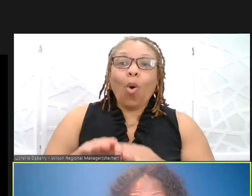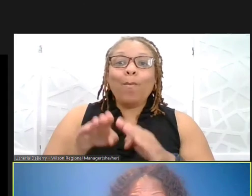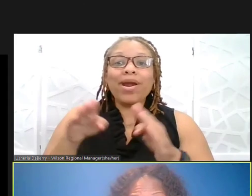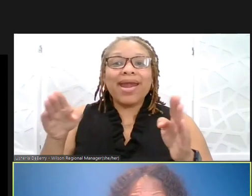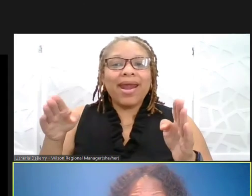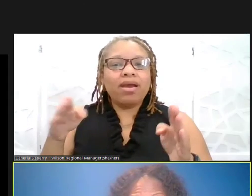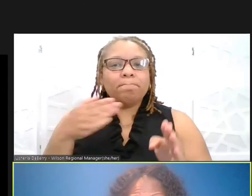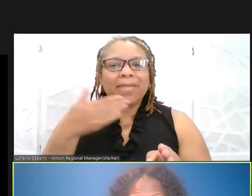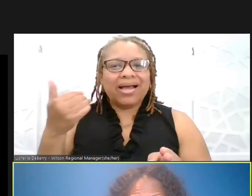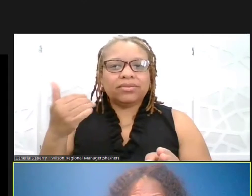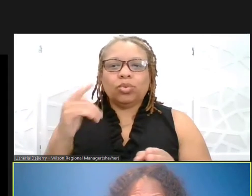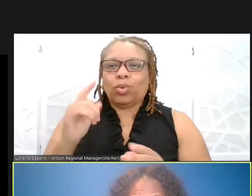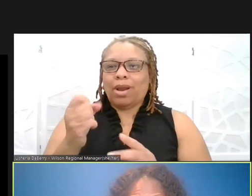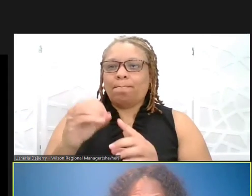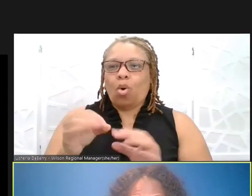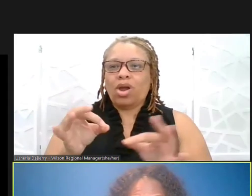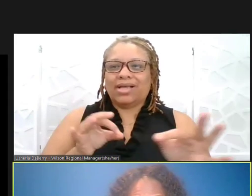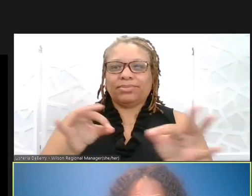when they're speaking to you.